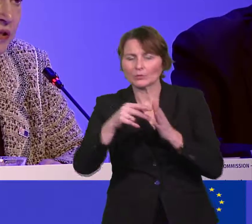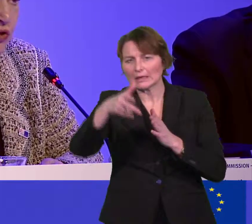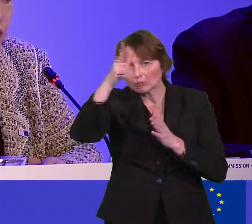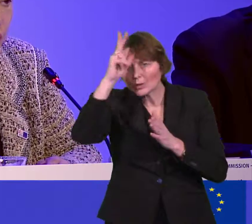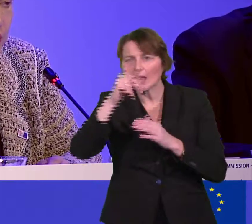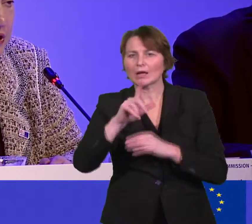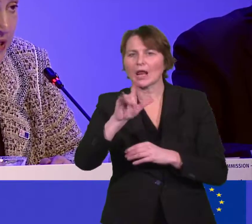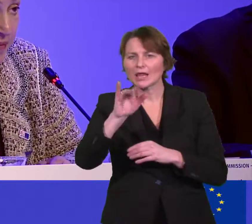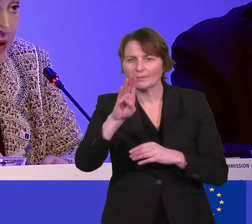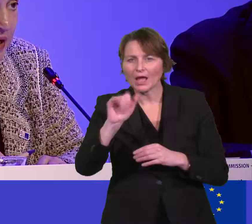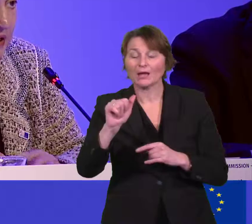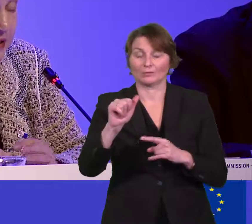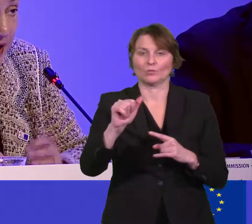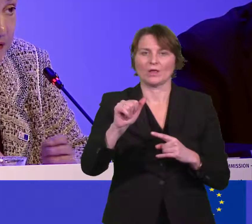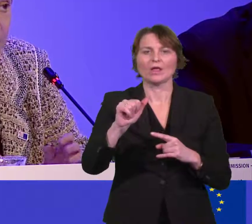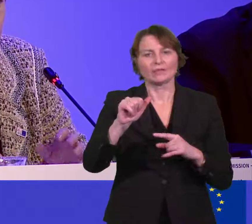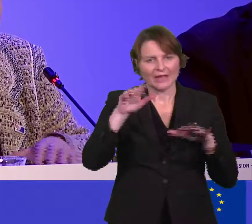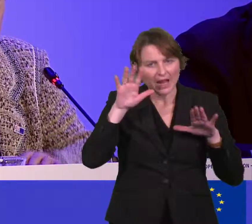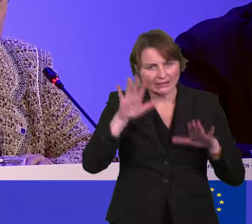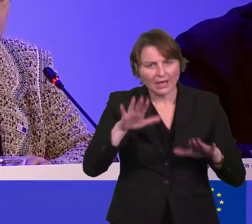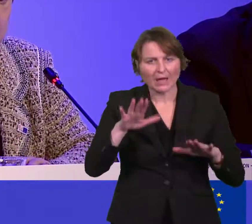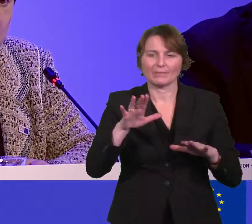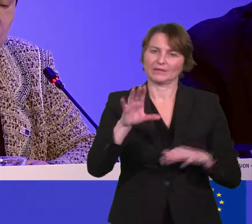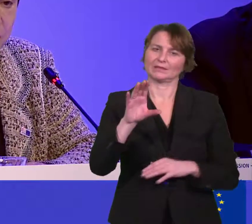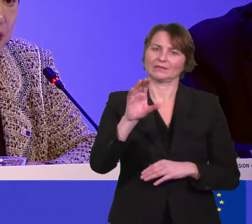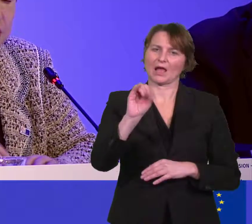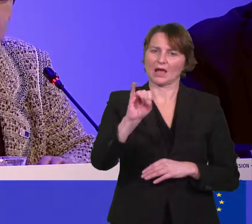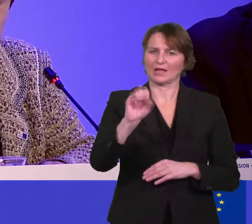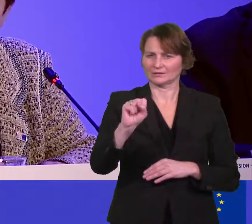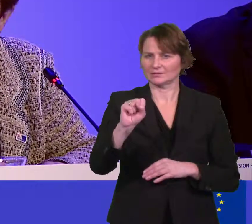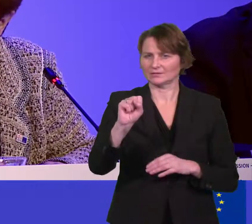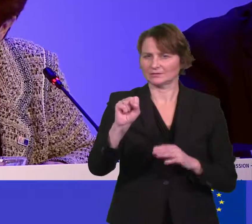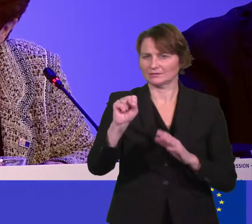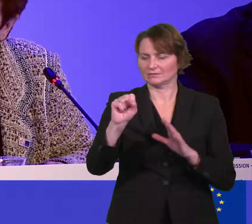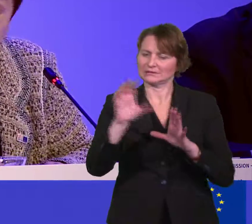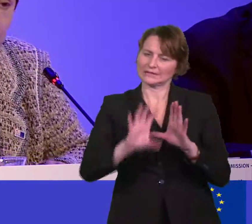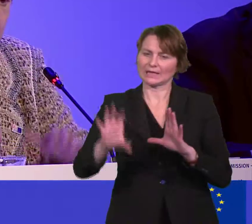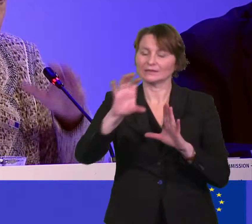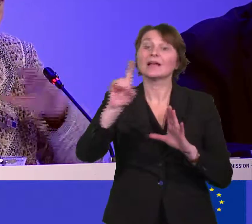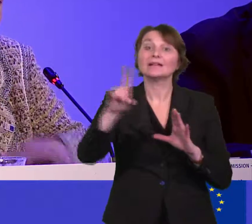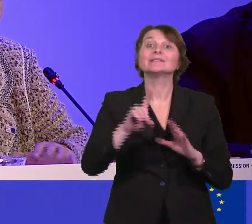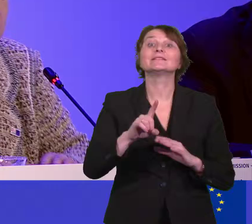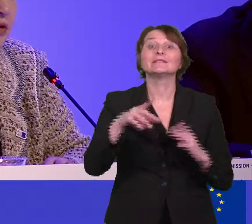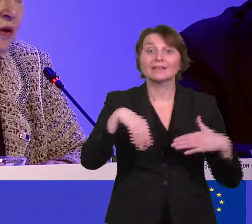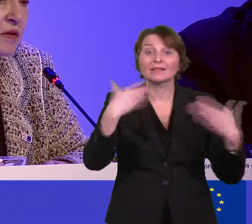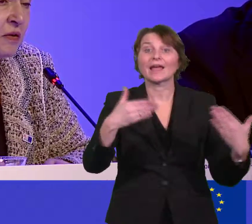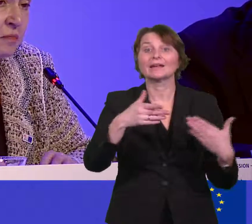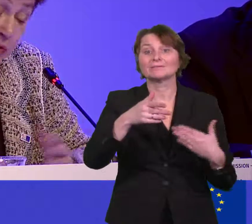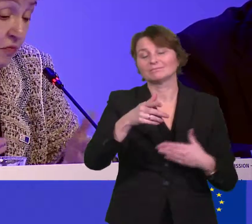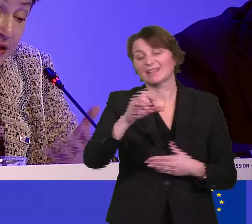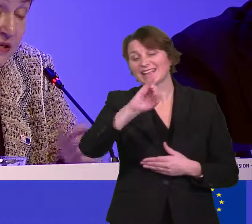Libya with the so-called Islamic State, and then Yemen being teared apart, and then Mali